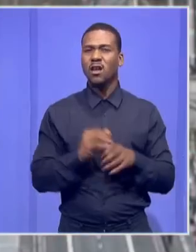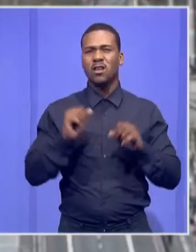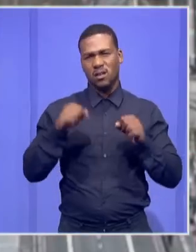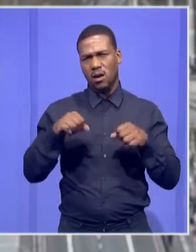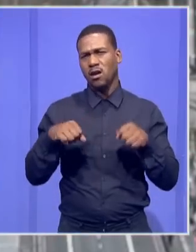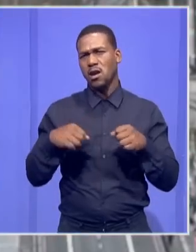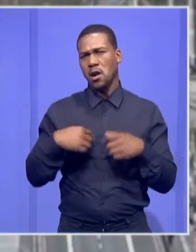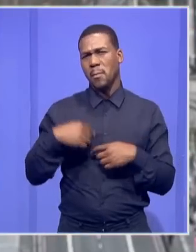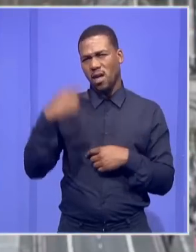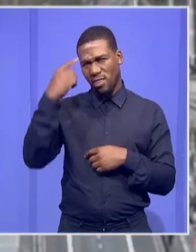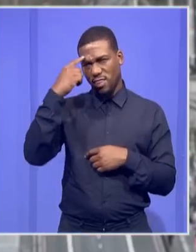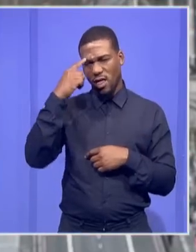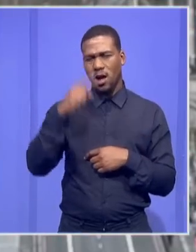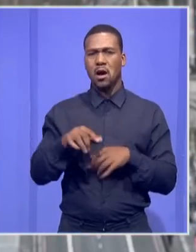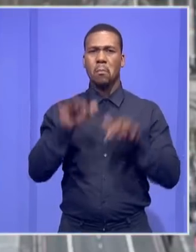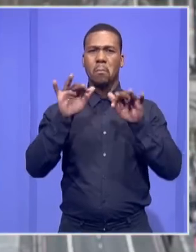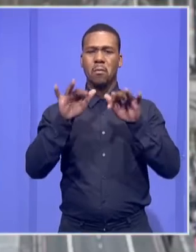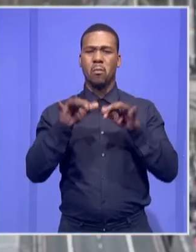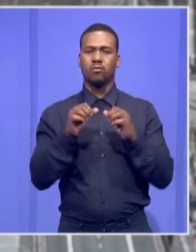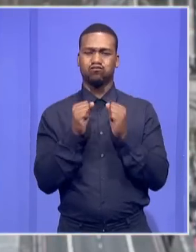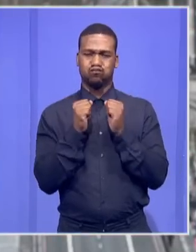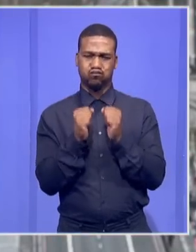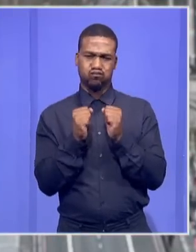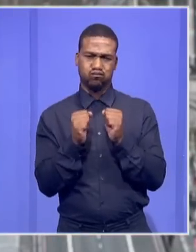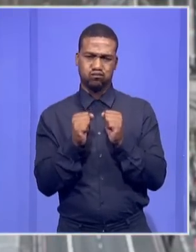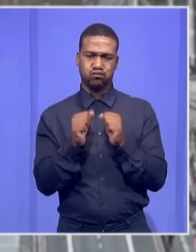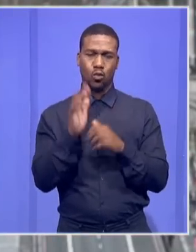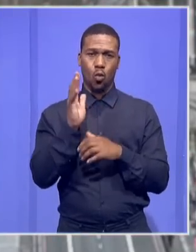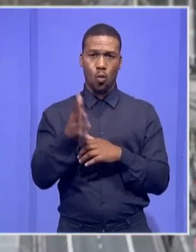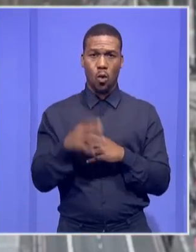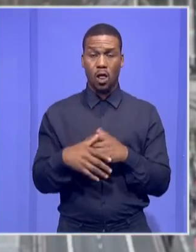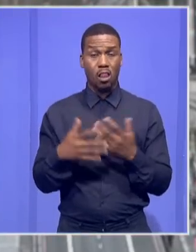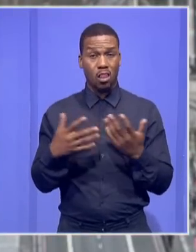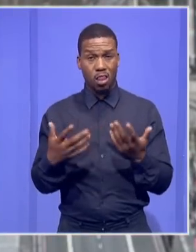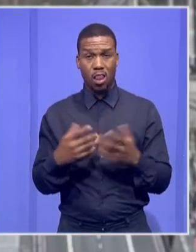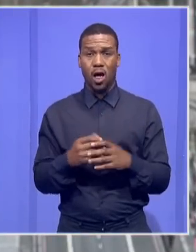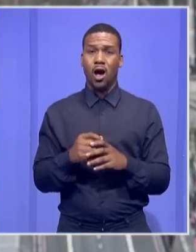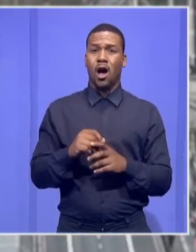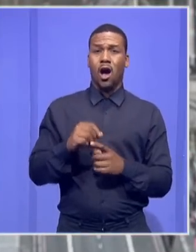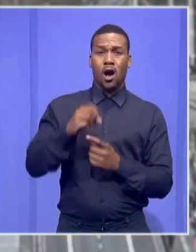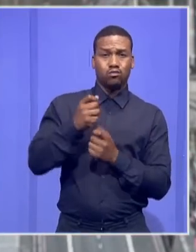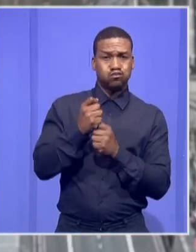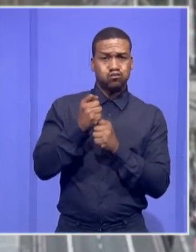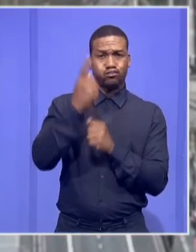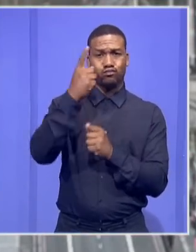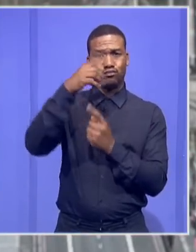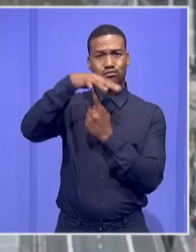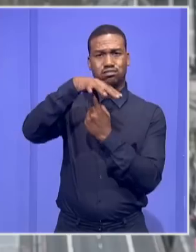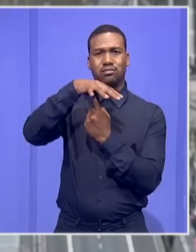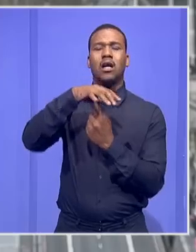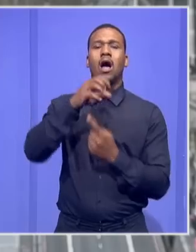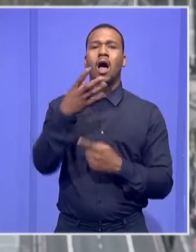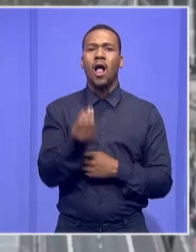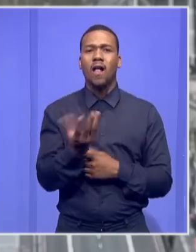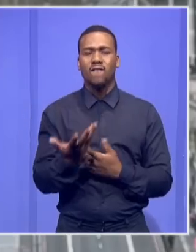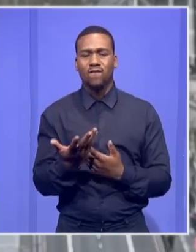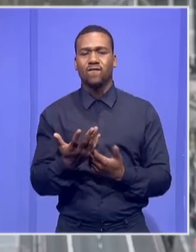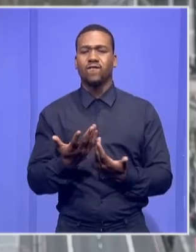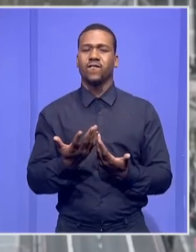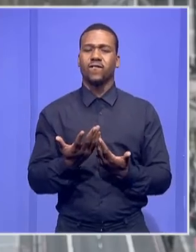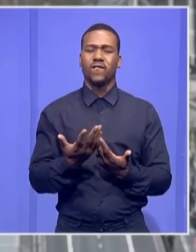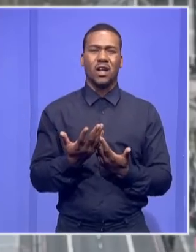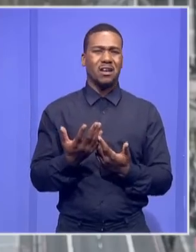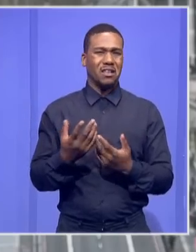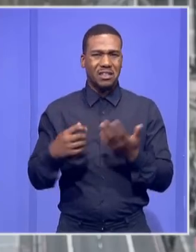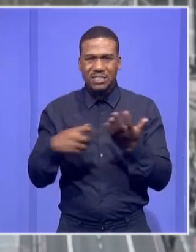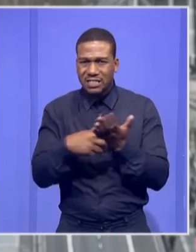umbrellas up, have booked their train tickets to get to London, have booked their hotel rooms many weeks, if not months ago, and rain isn't